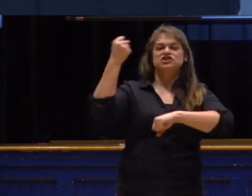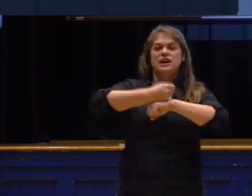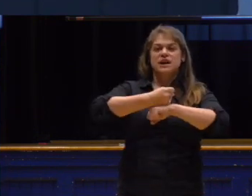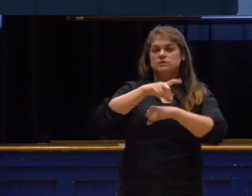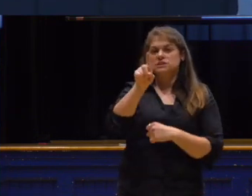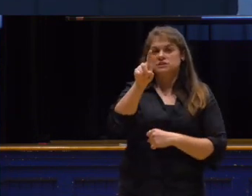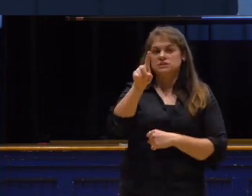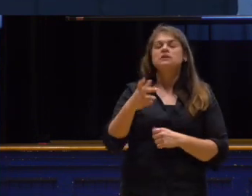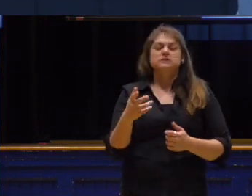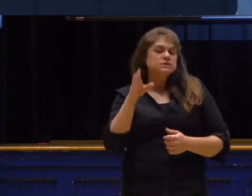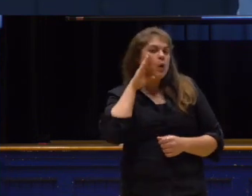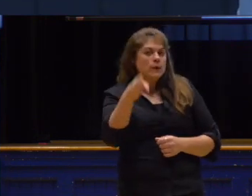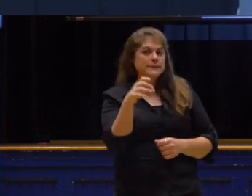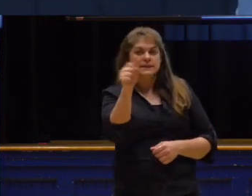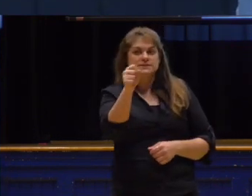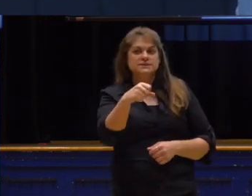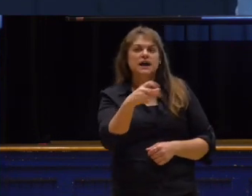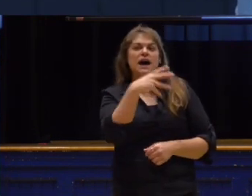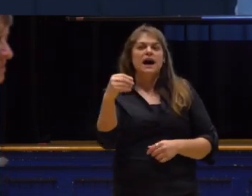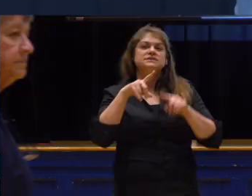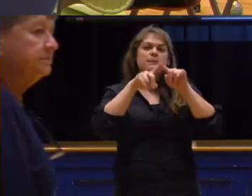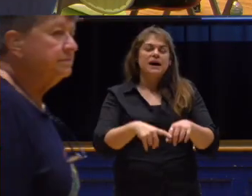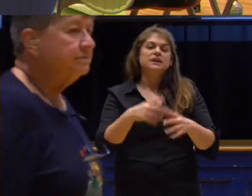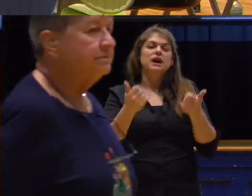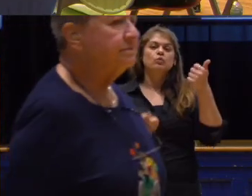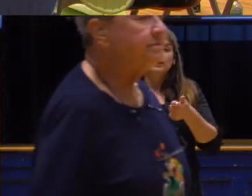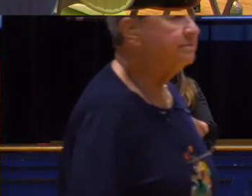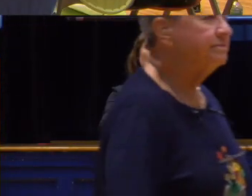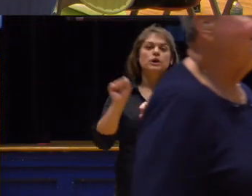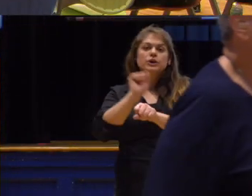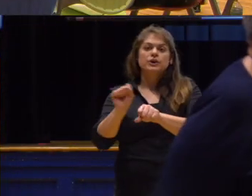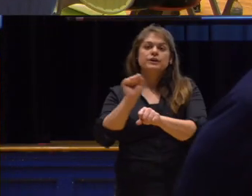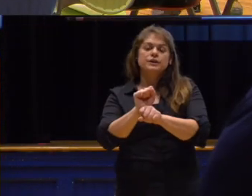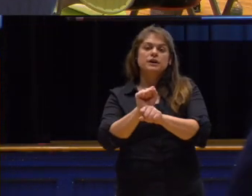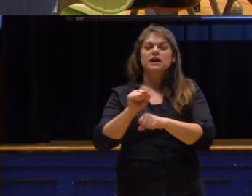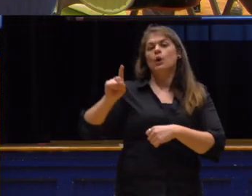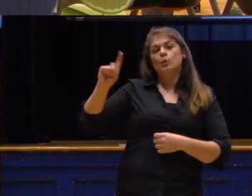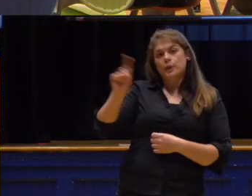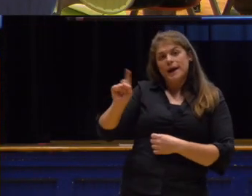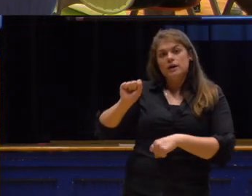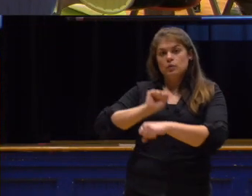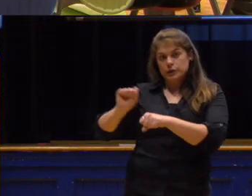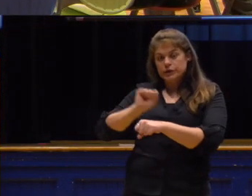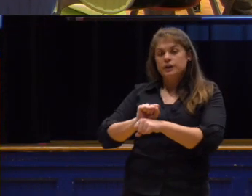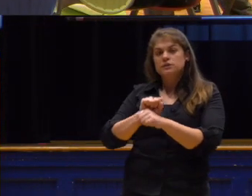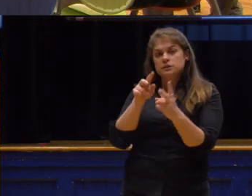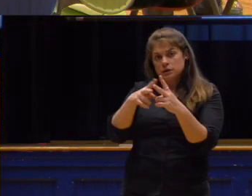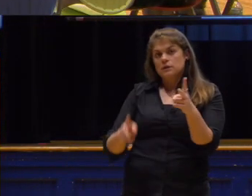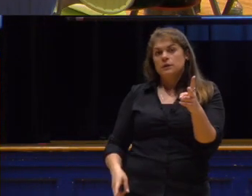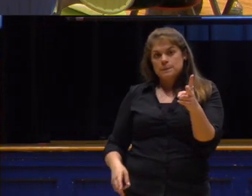There will be winter shutdowns, and also depending upon the work that they are doing and where they're doing